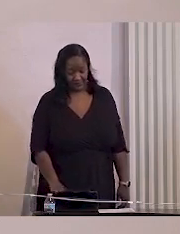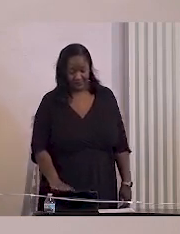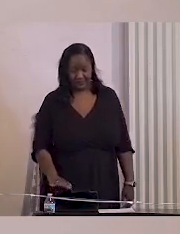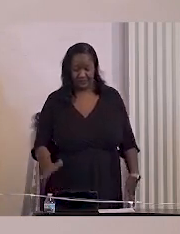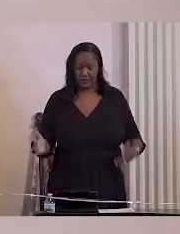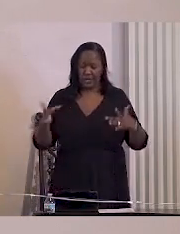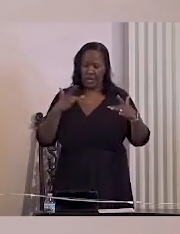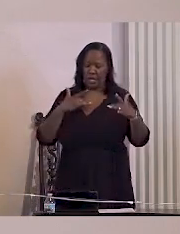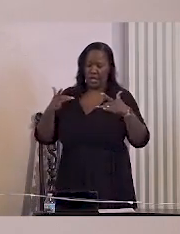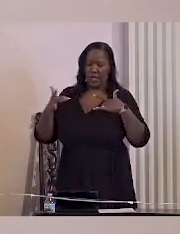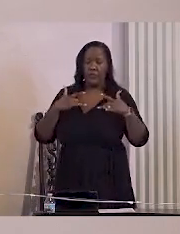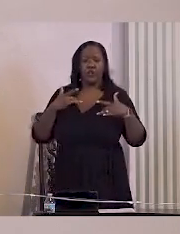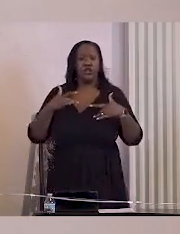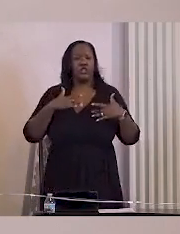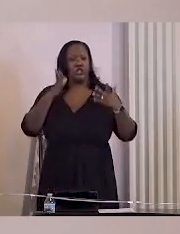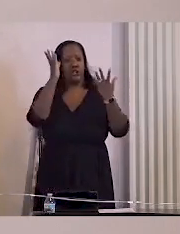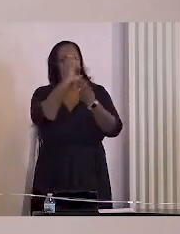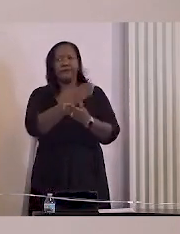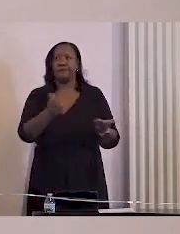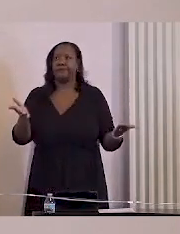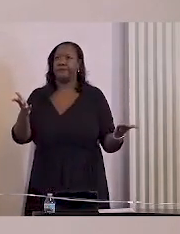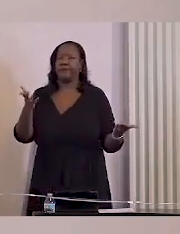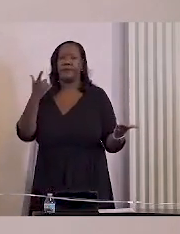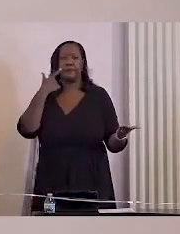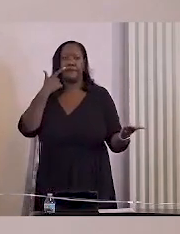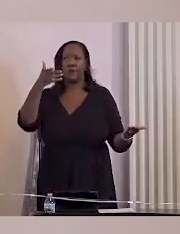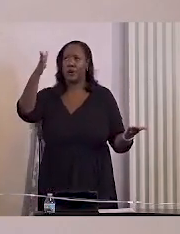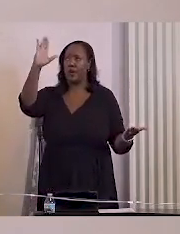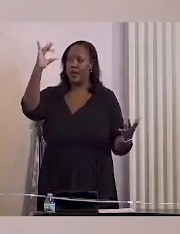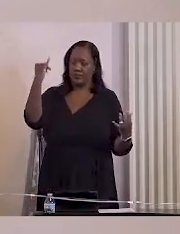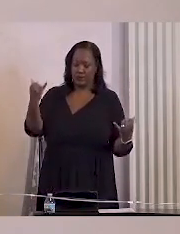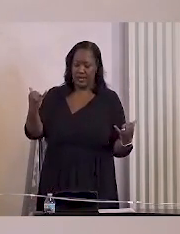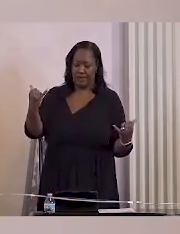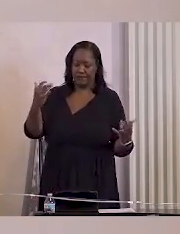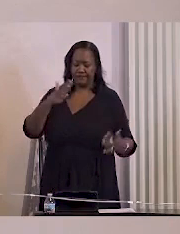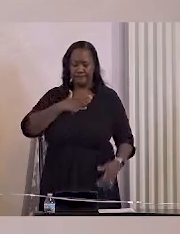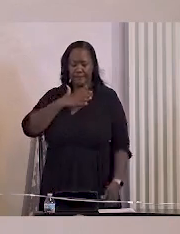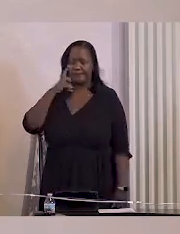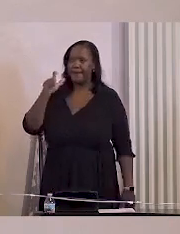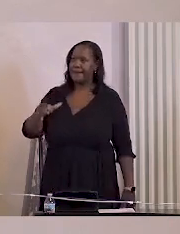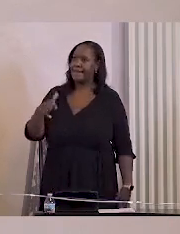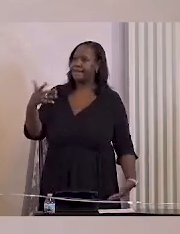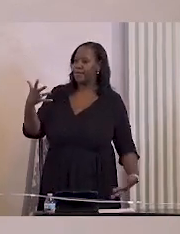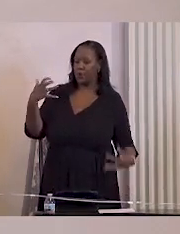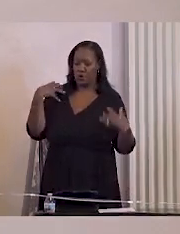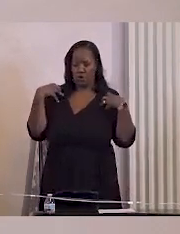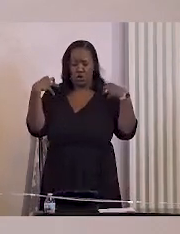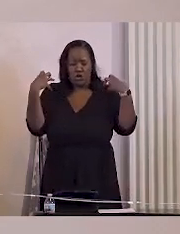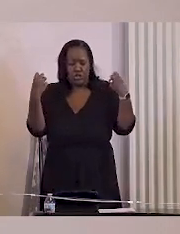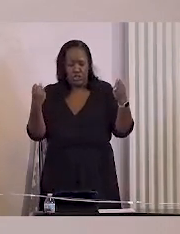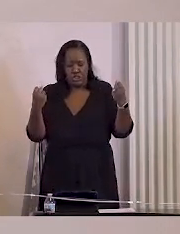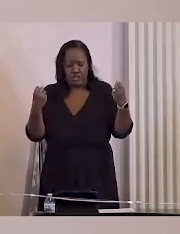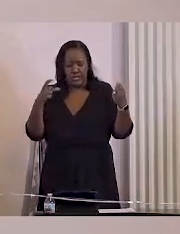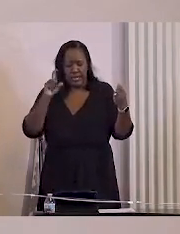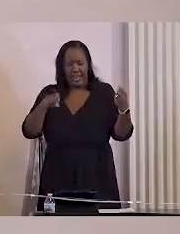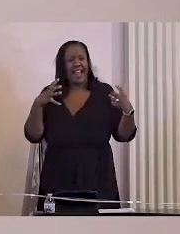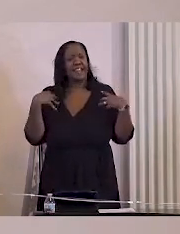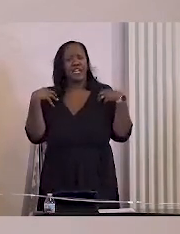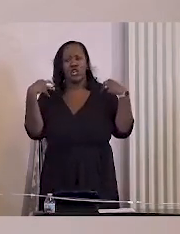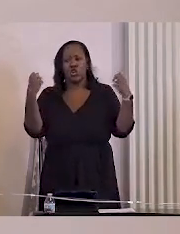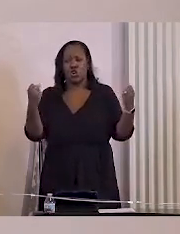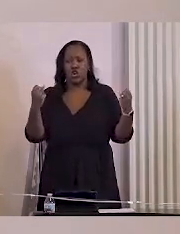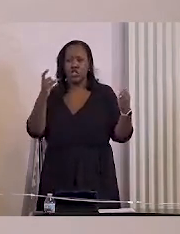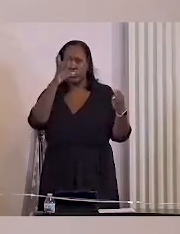The concern I lay bare before God today is my need for courage. I need courage to